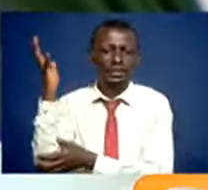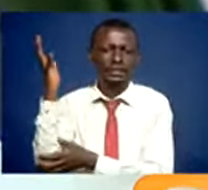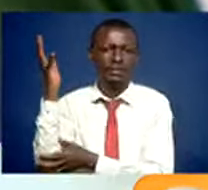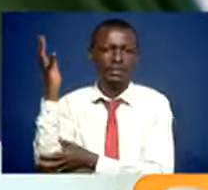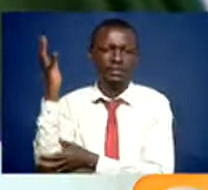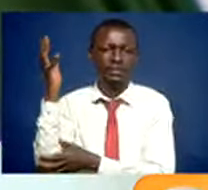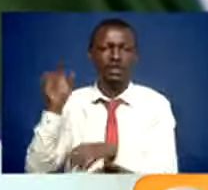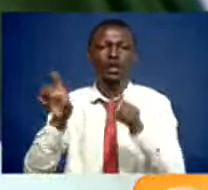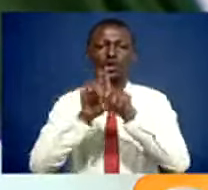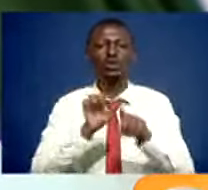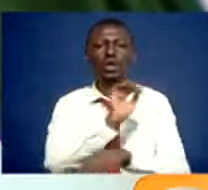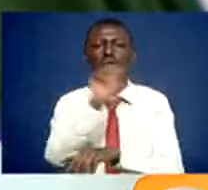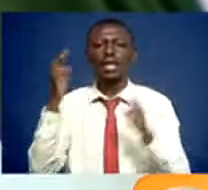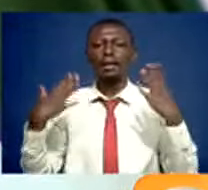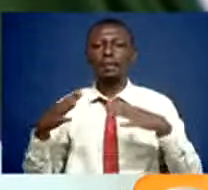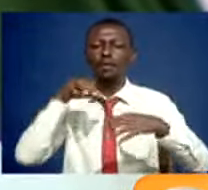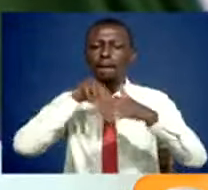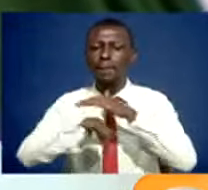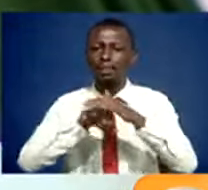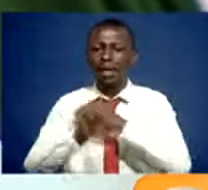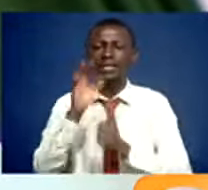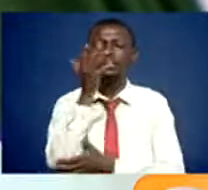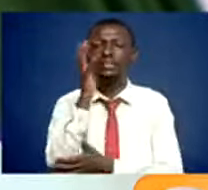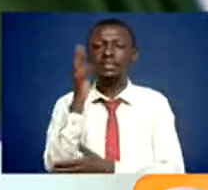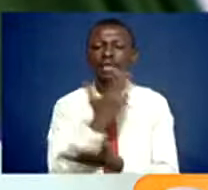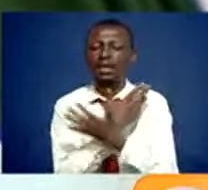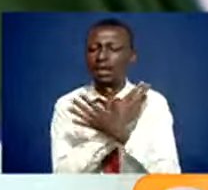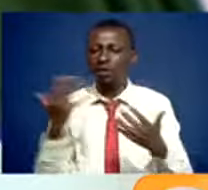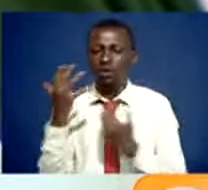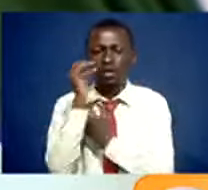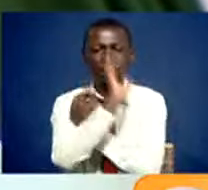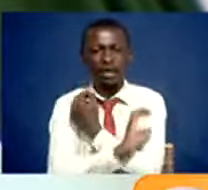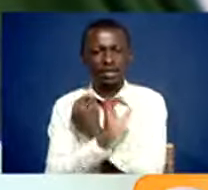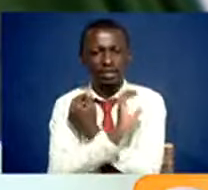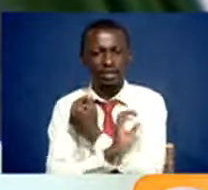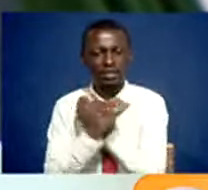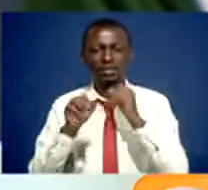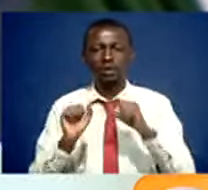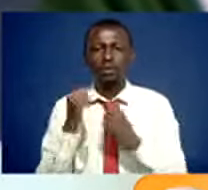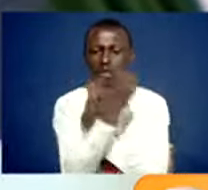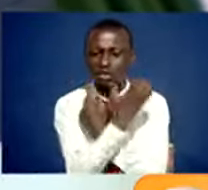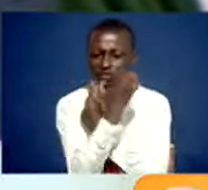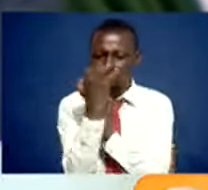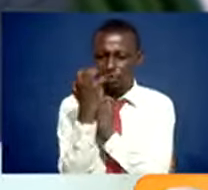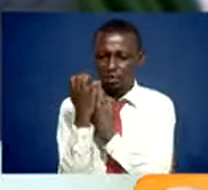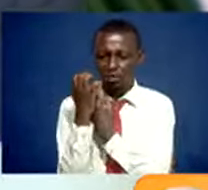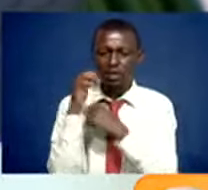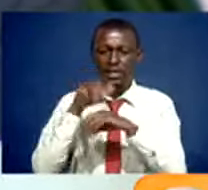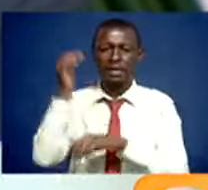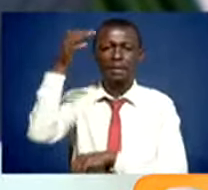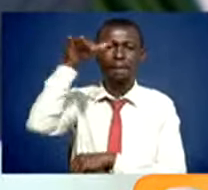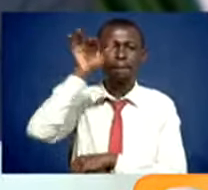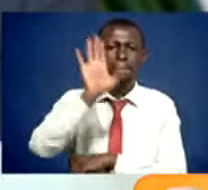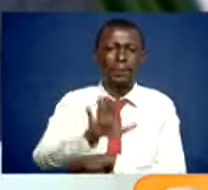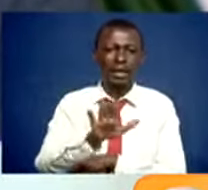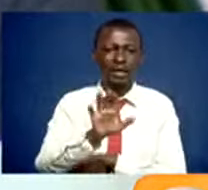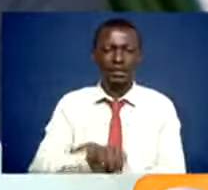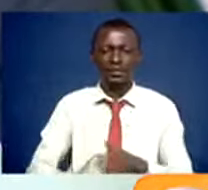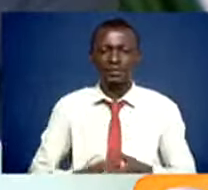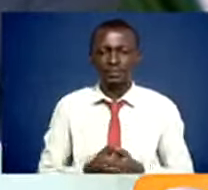and mobilize Kenyans to plant trees throughout the Republic to restore the environment and our